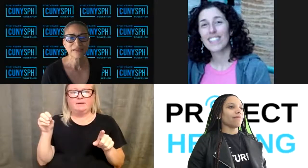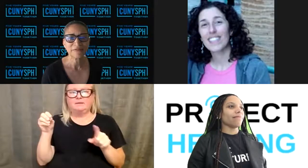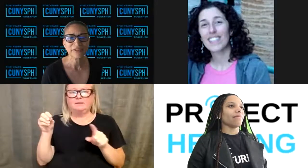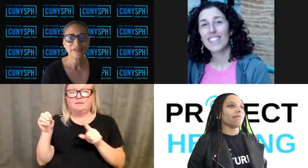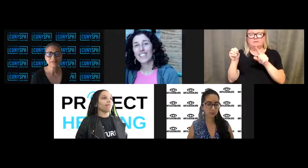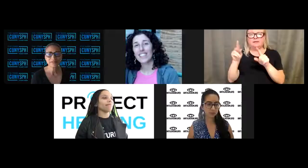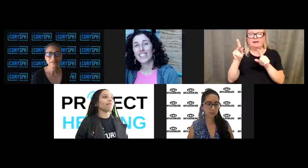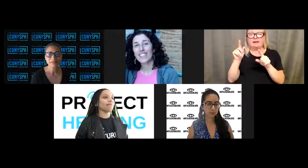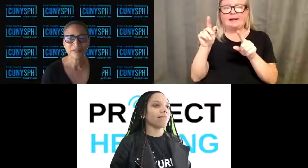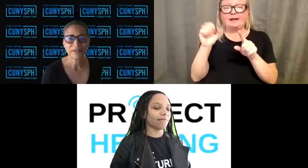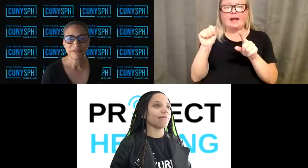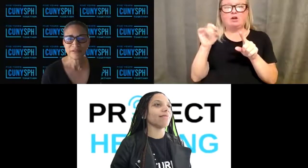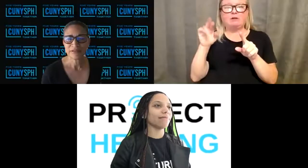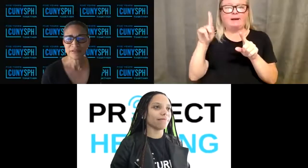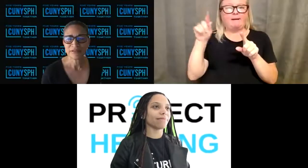Katarina